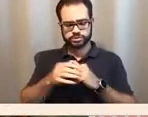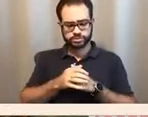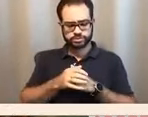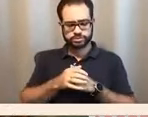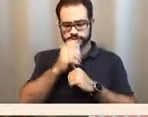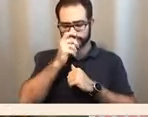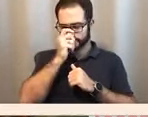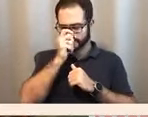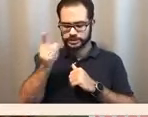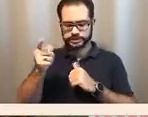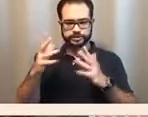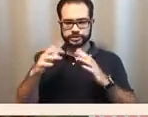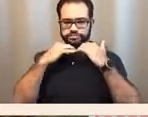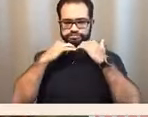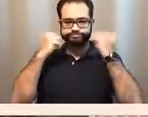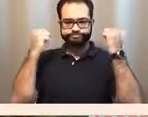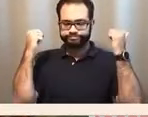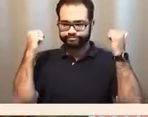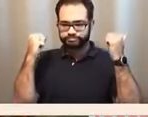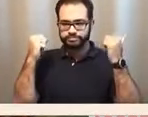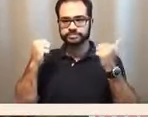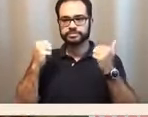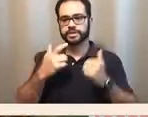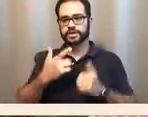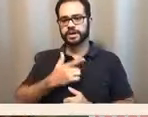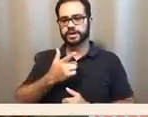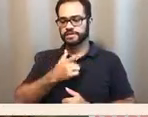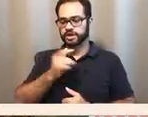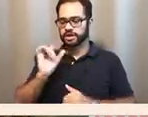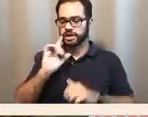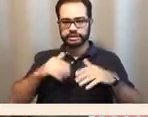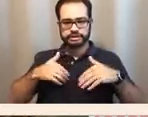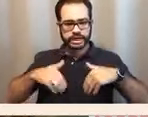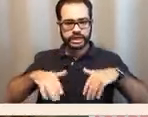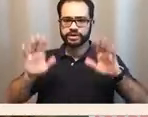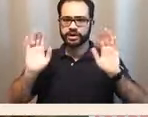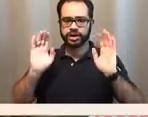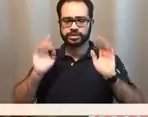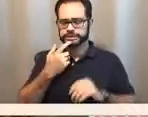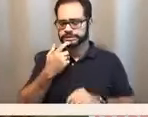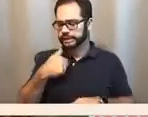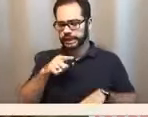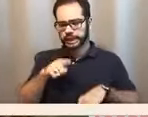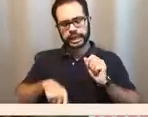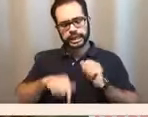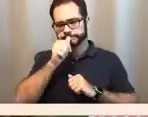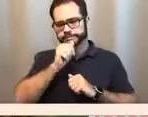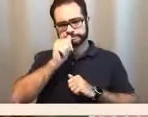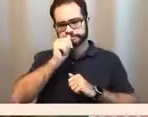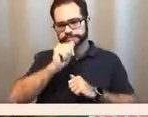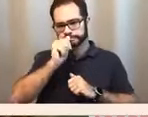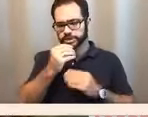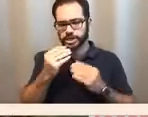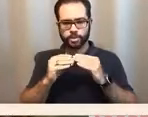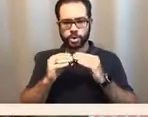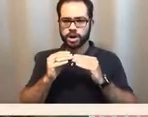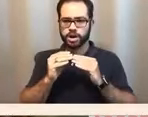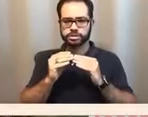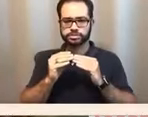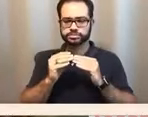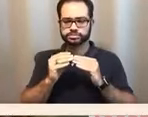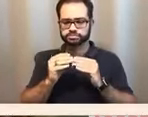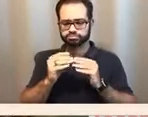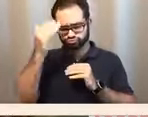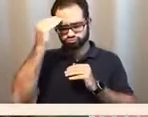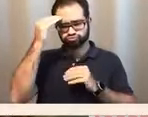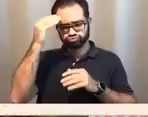end. And he felt like giving up. Just say, I can't take it anymore. Known in the community,